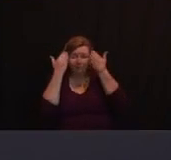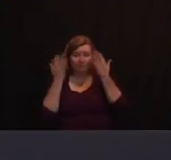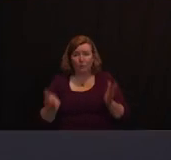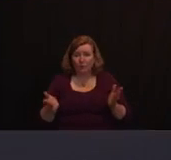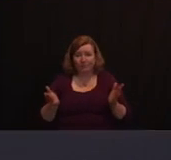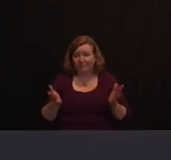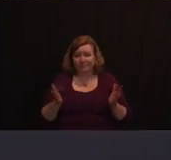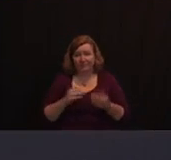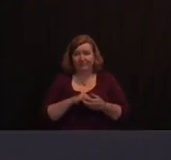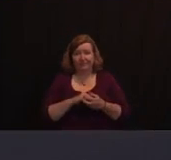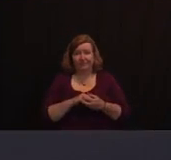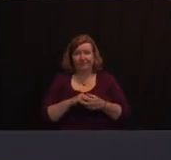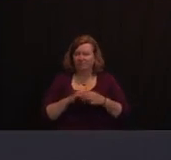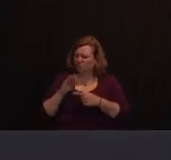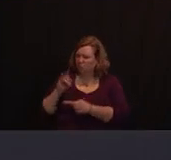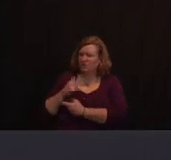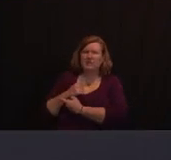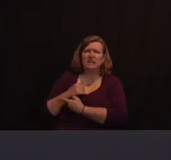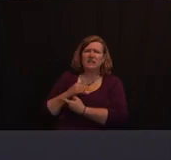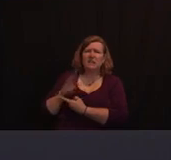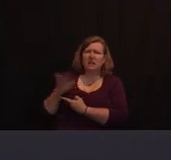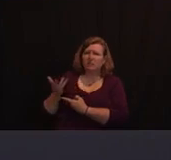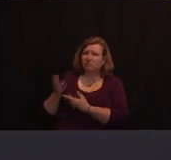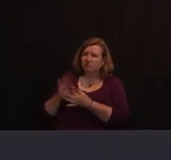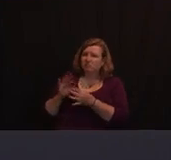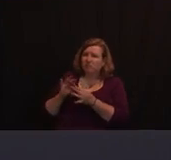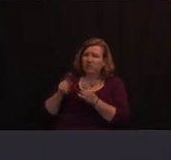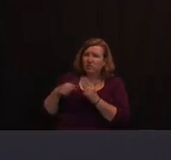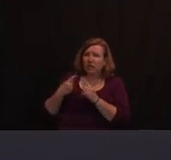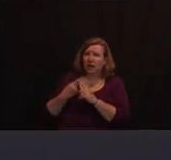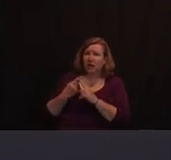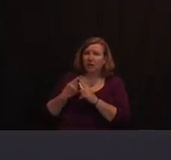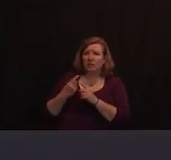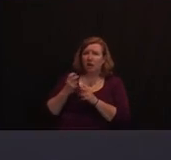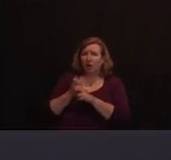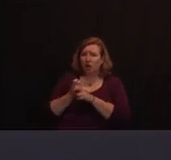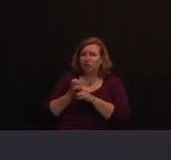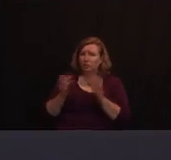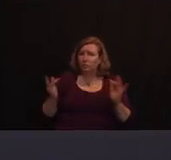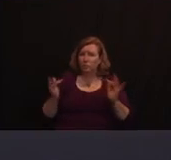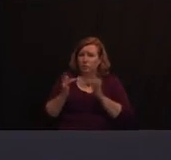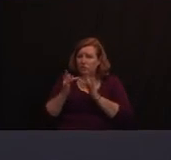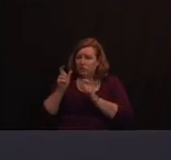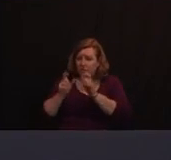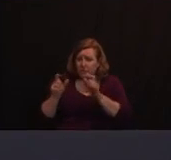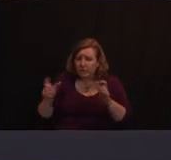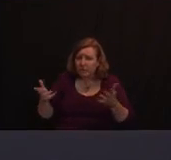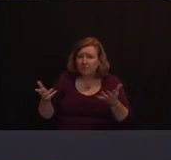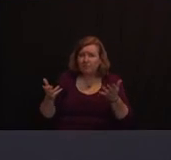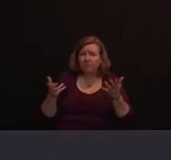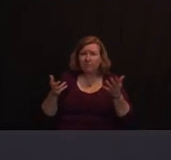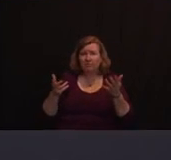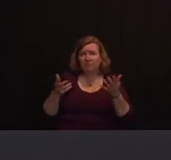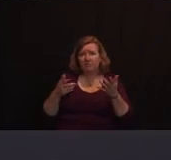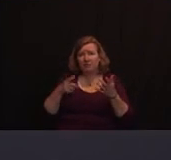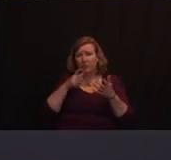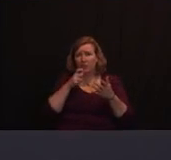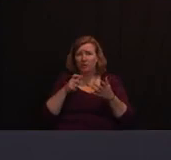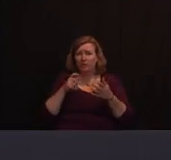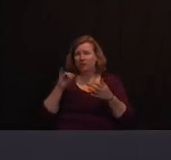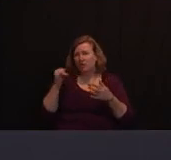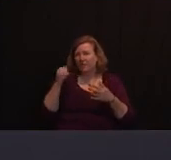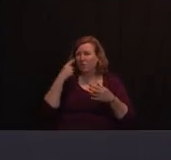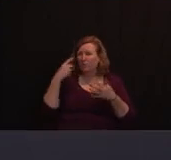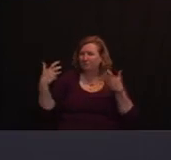on hard to reach folks that otherwise would have, where we would have used J&J and or preservation